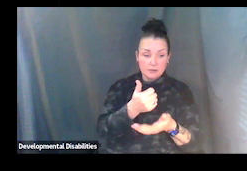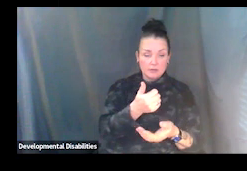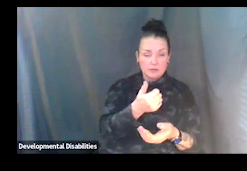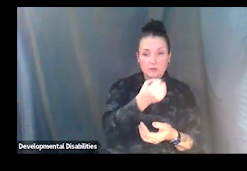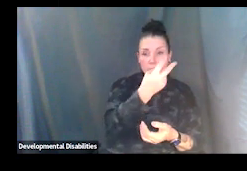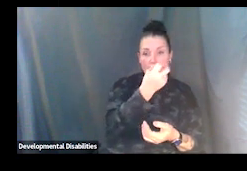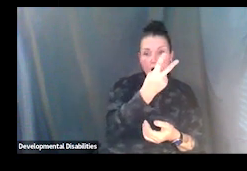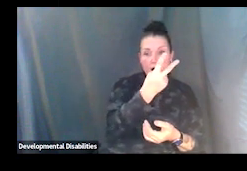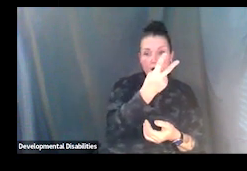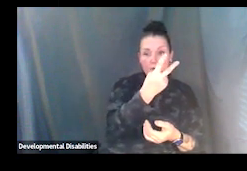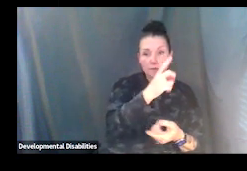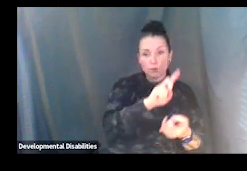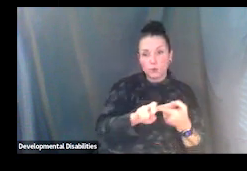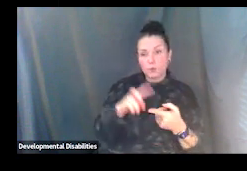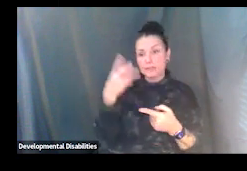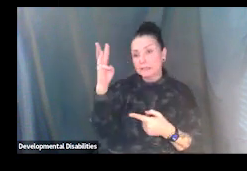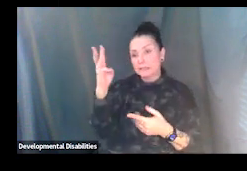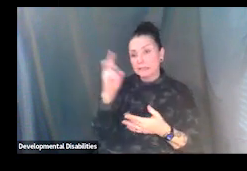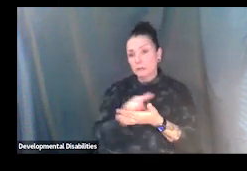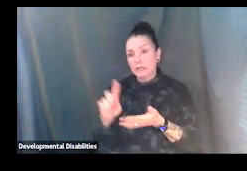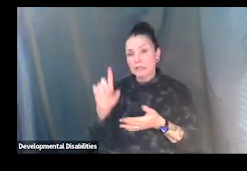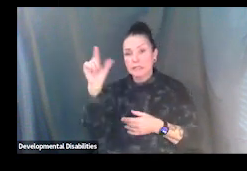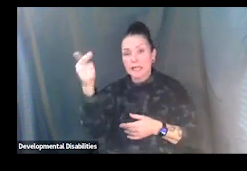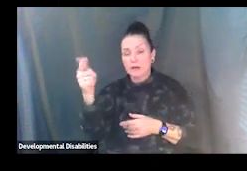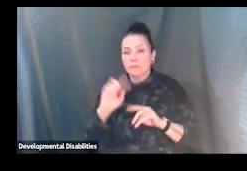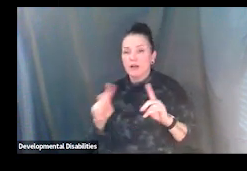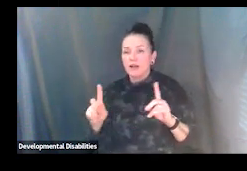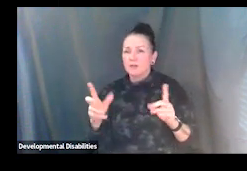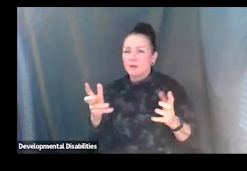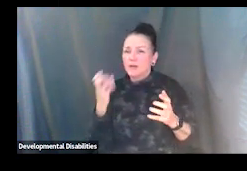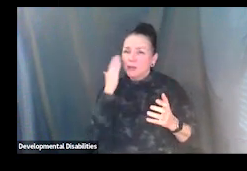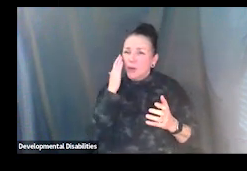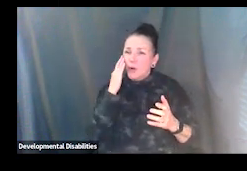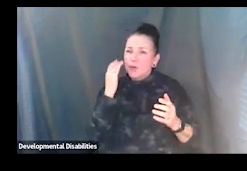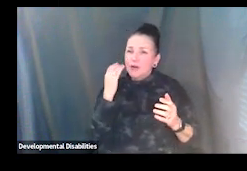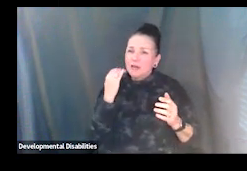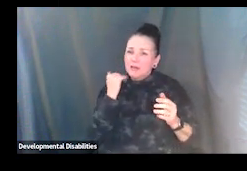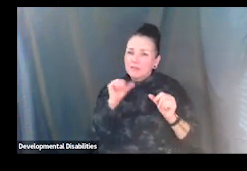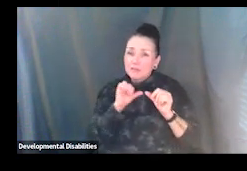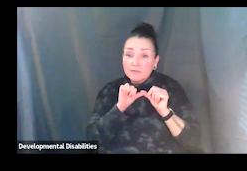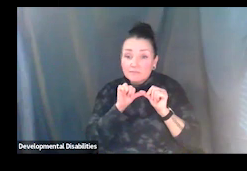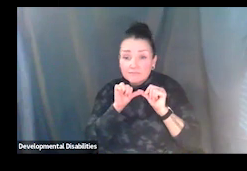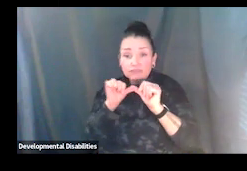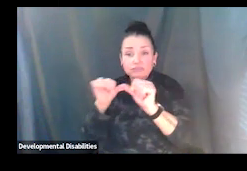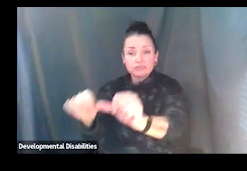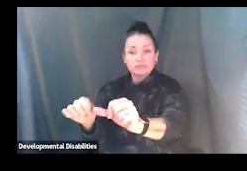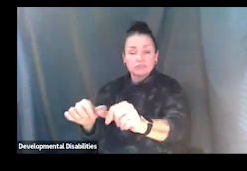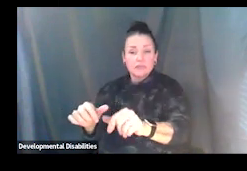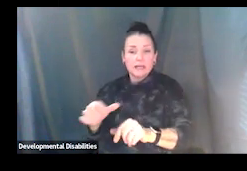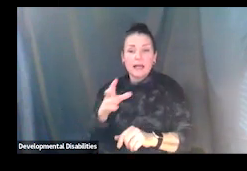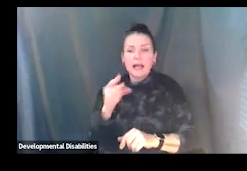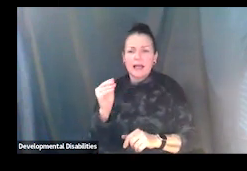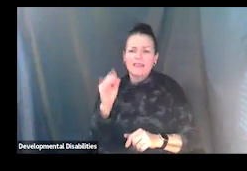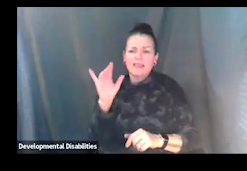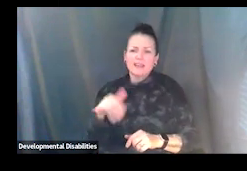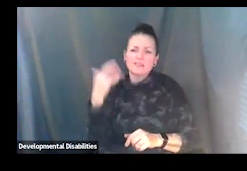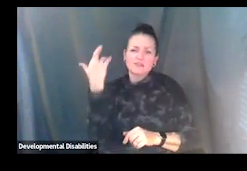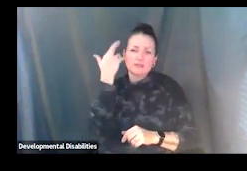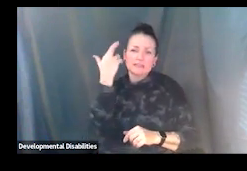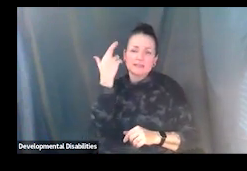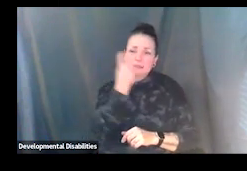benefits, and are they sustained over a long period of time? And that's where you really need the behavioral and speech and language and education and things like